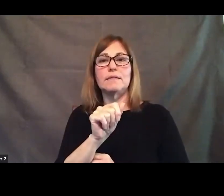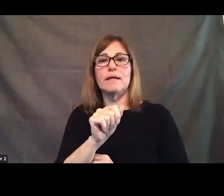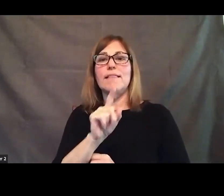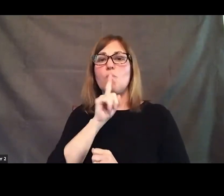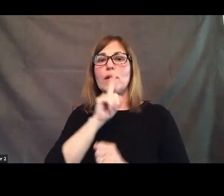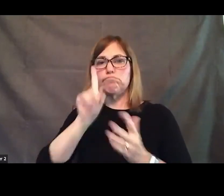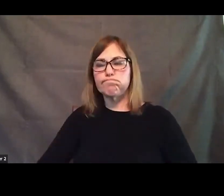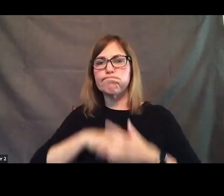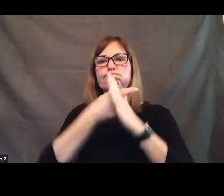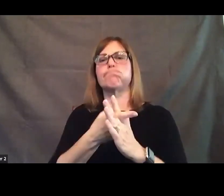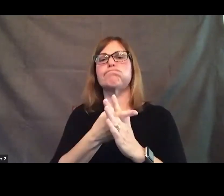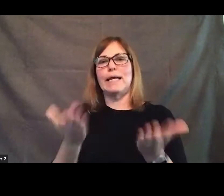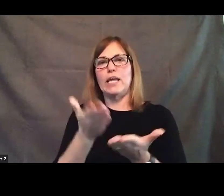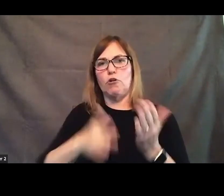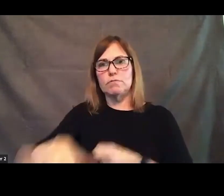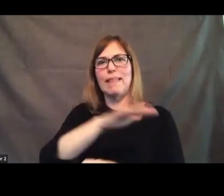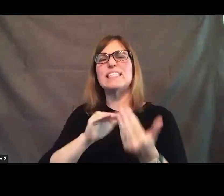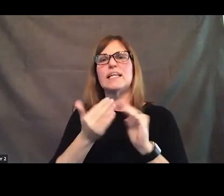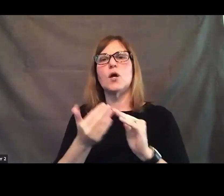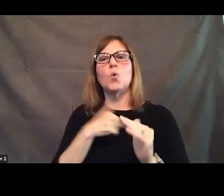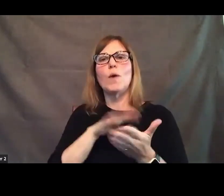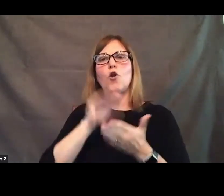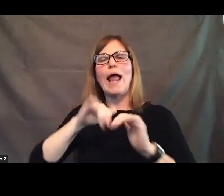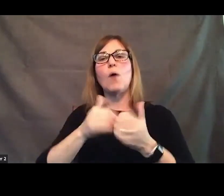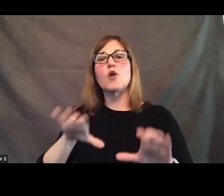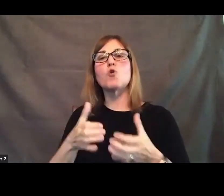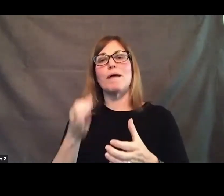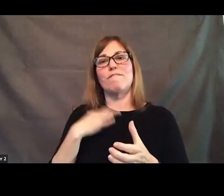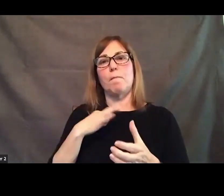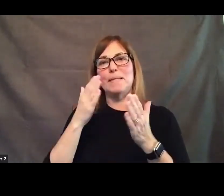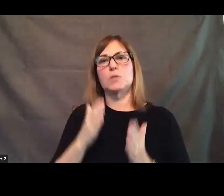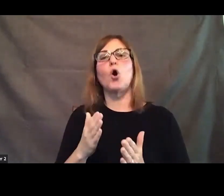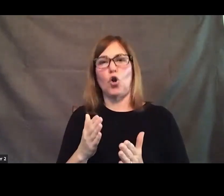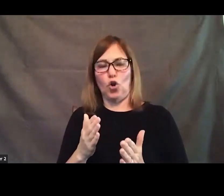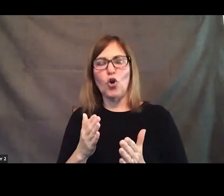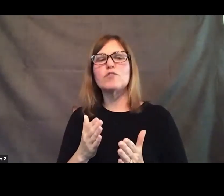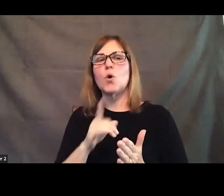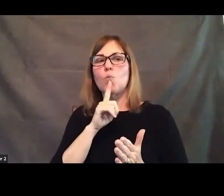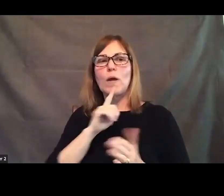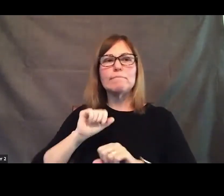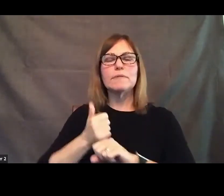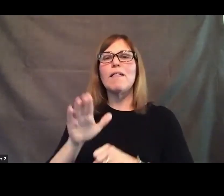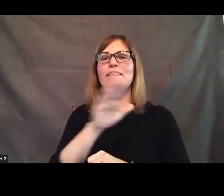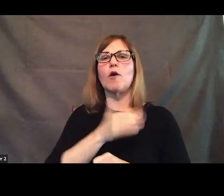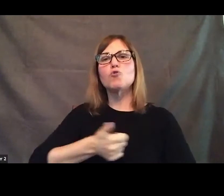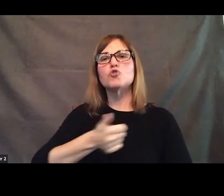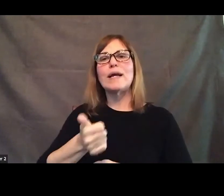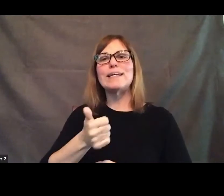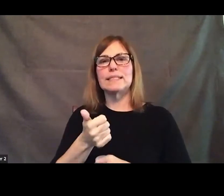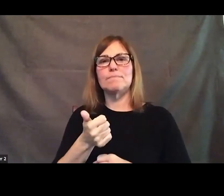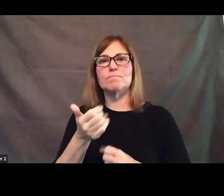city. We learned how a group of Pittsburghers with disabilities created their own transit service at a time when